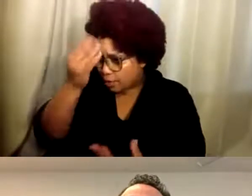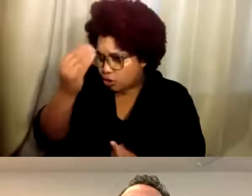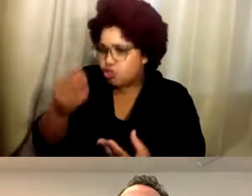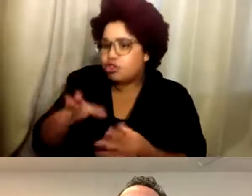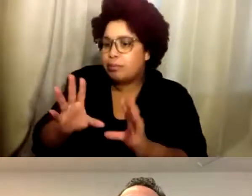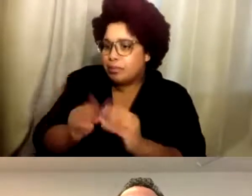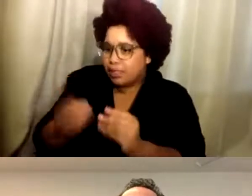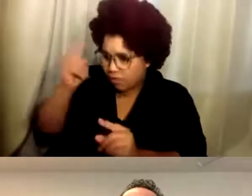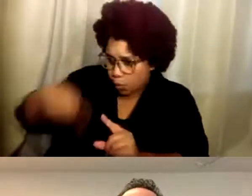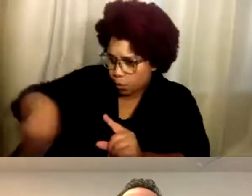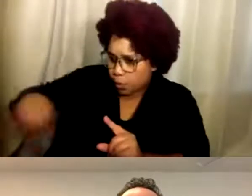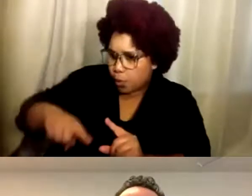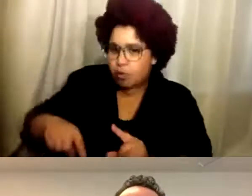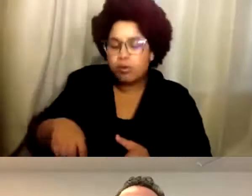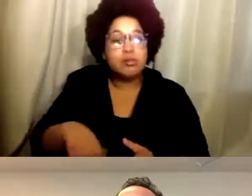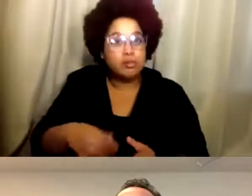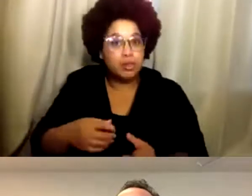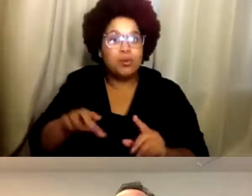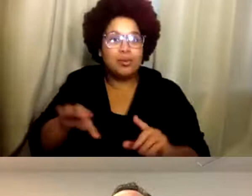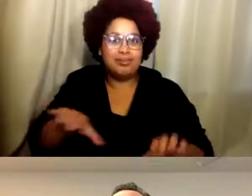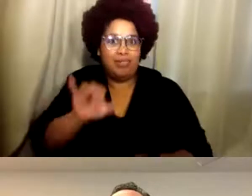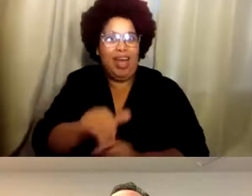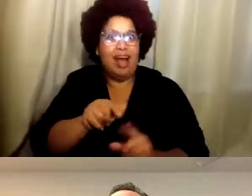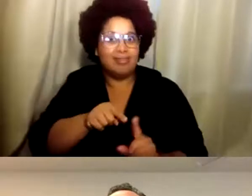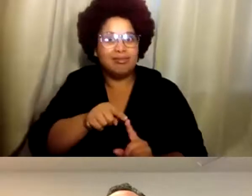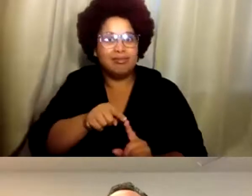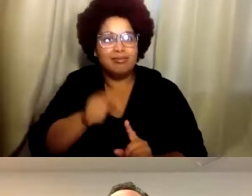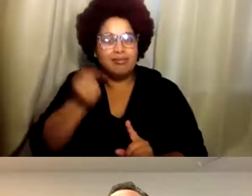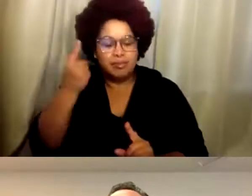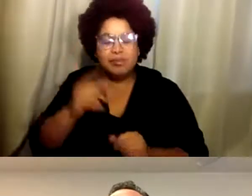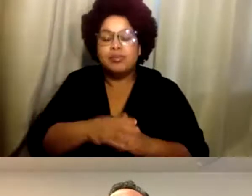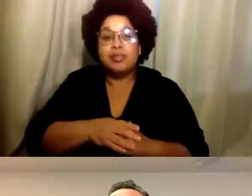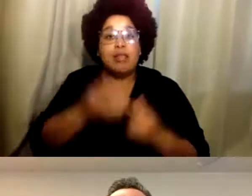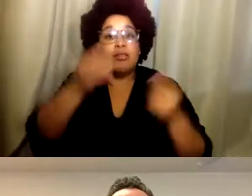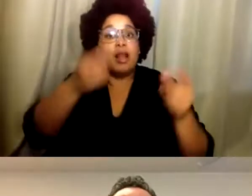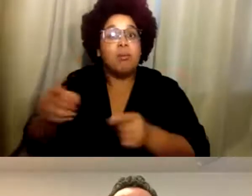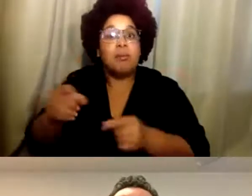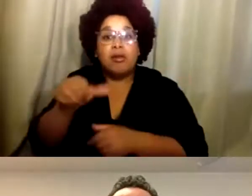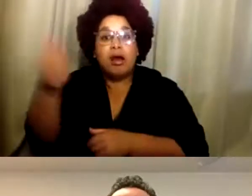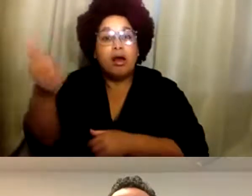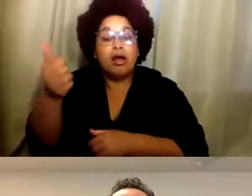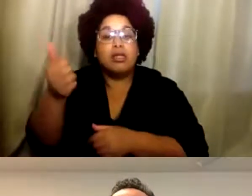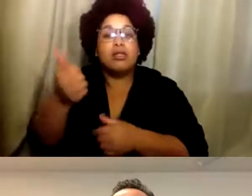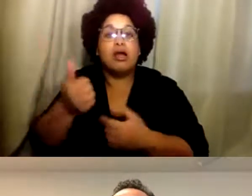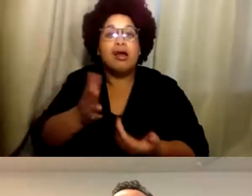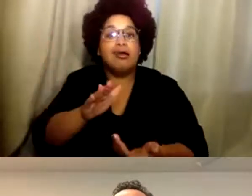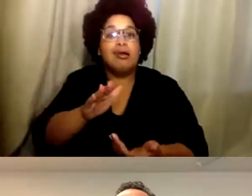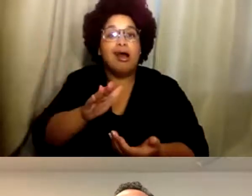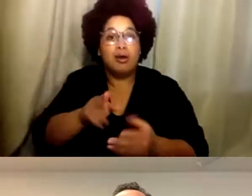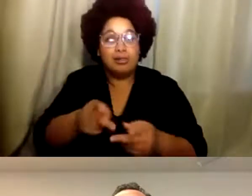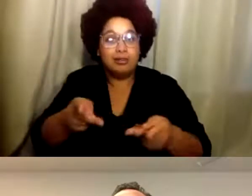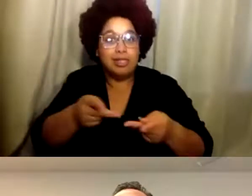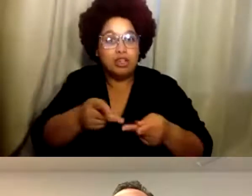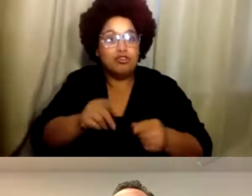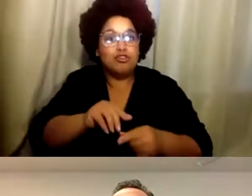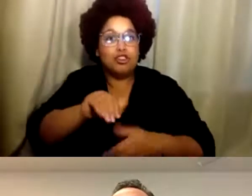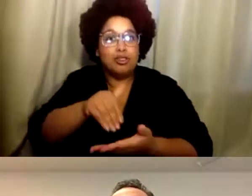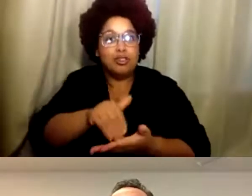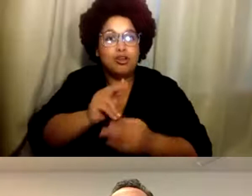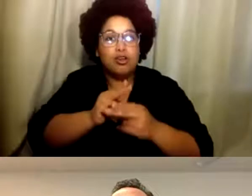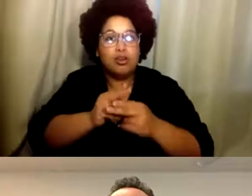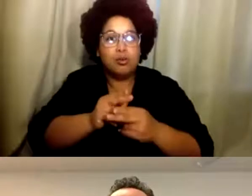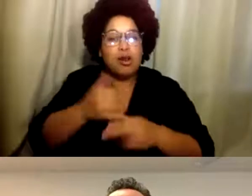them. So that's one of the things we did. And one of the other things that came out of that was our center created a vaccination call